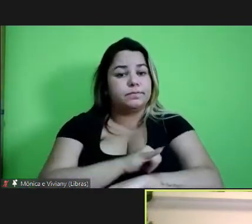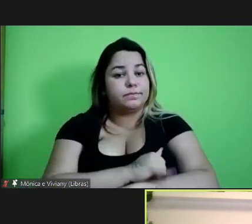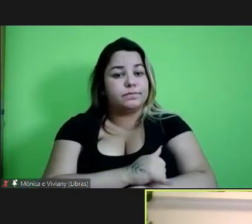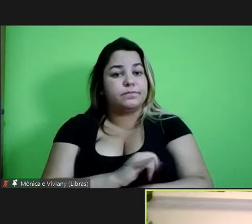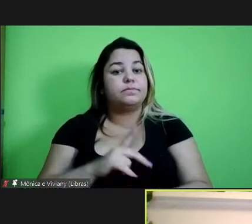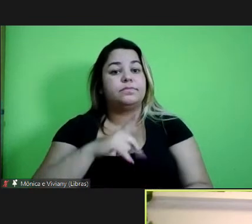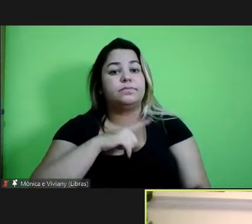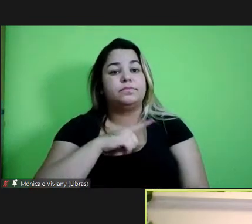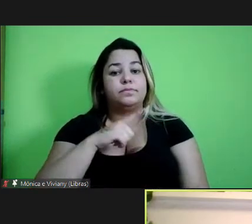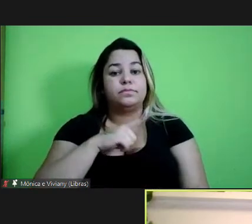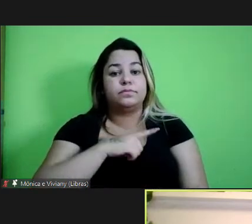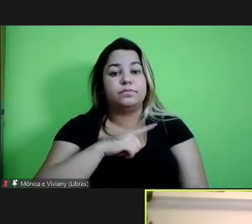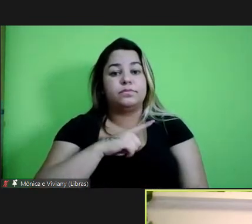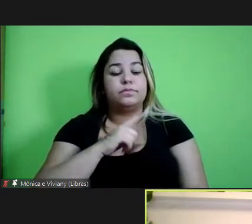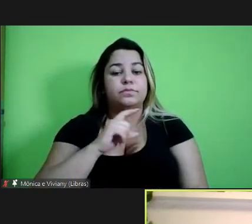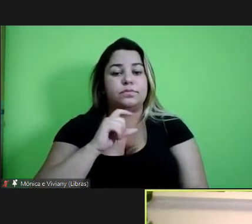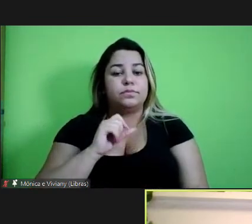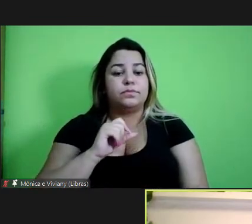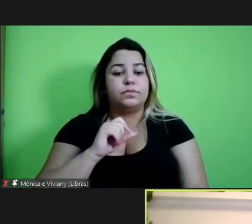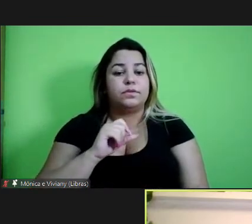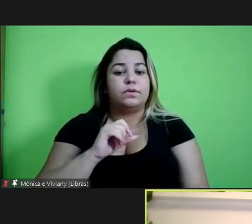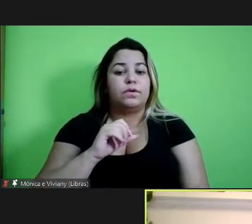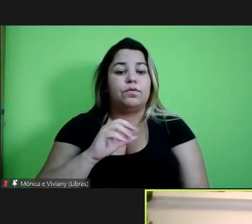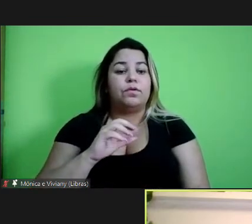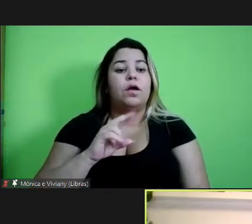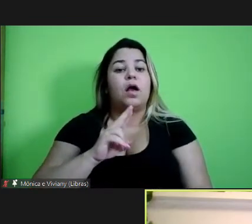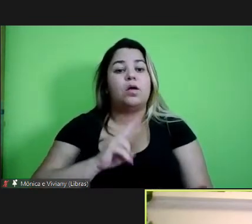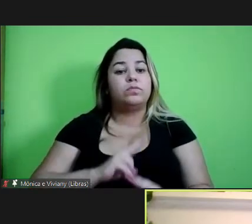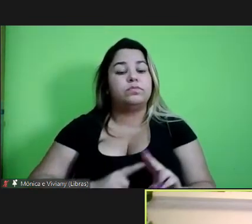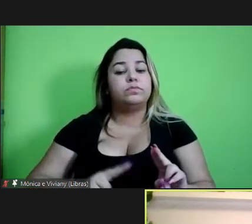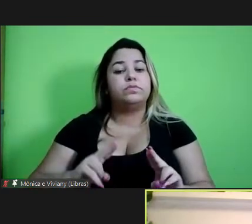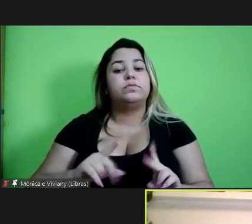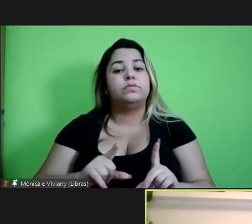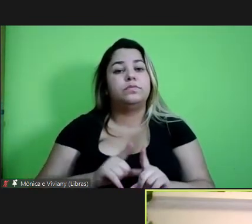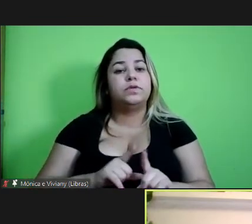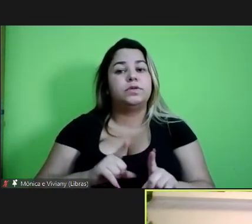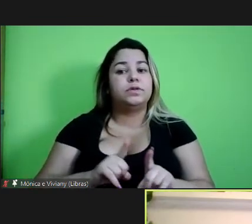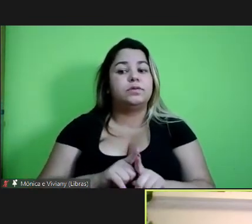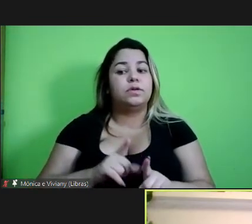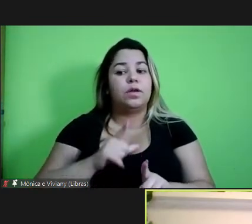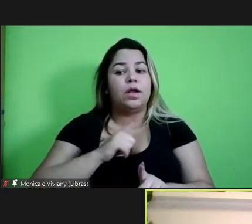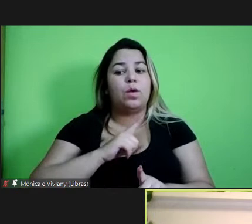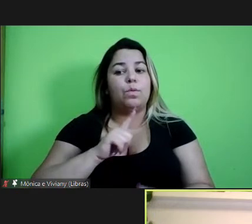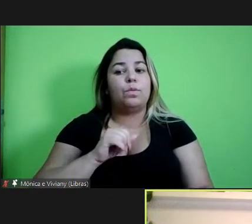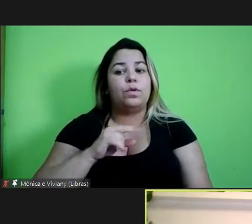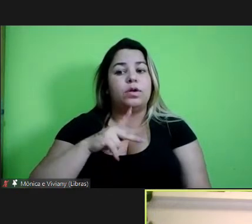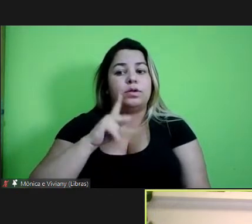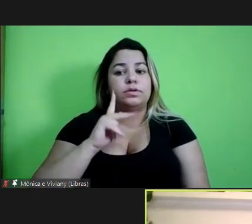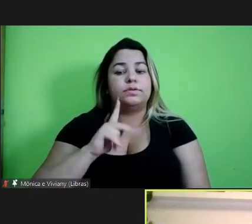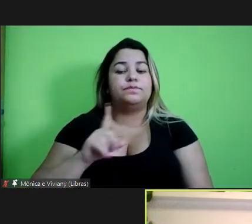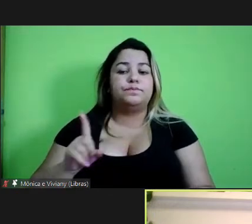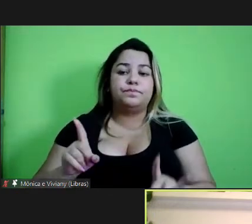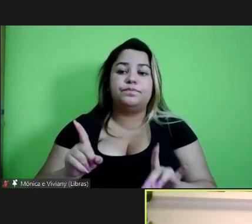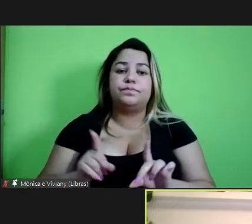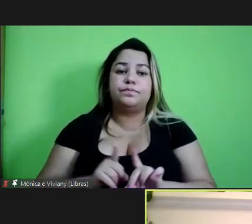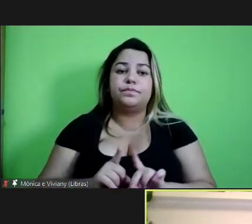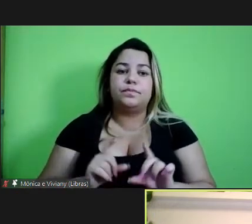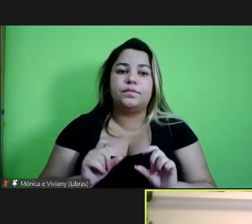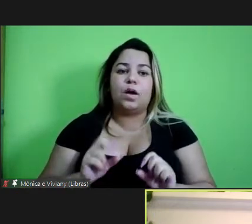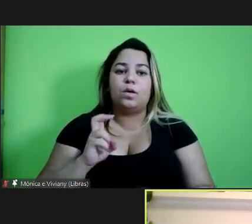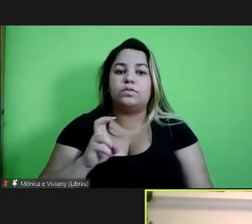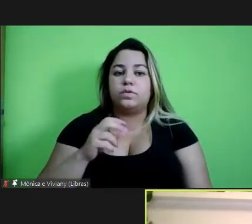at the University of Alberta, and I can send you the link, that has published quite extensively on the implementation of the 5 A's in primary